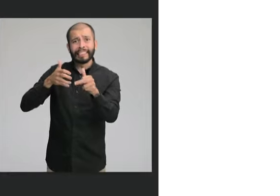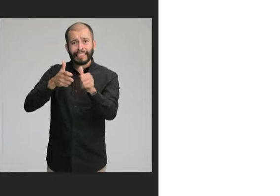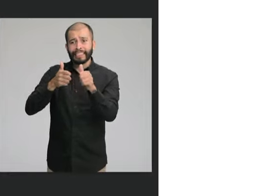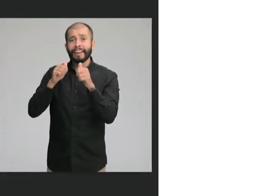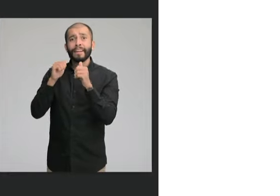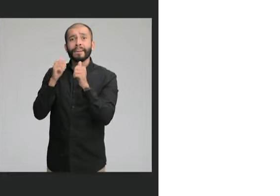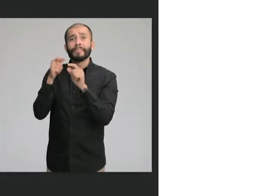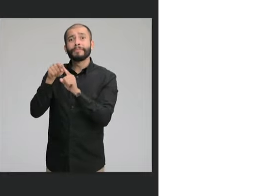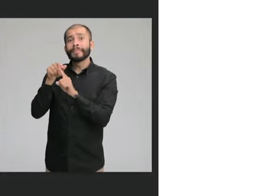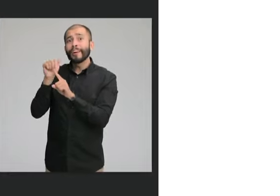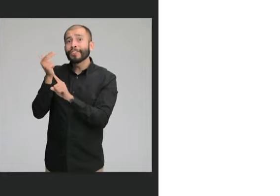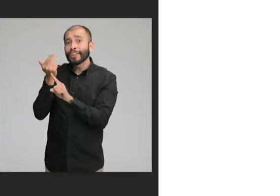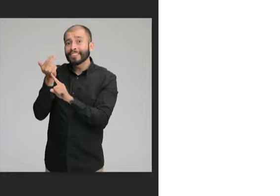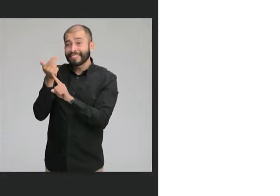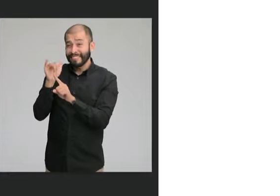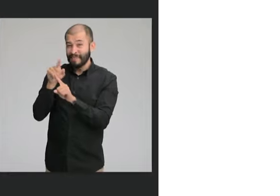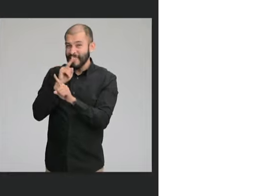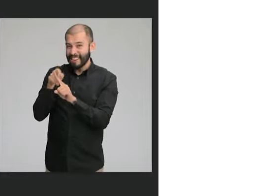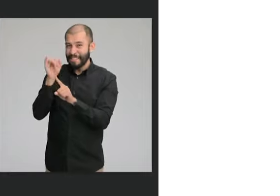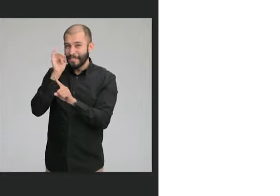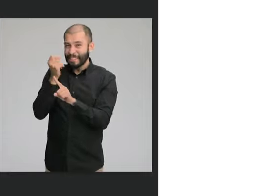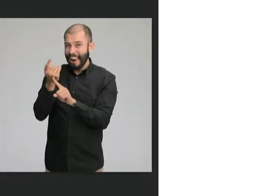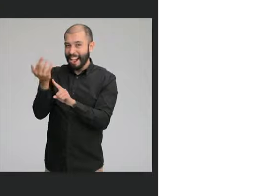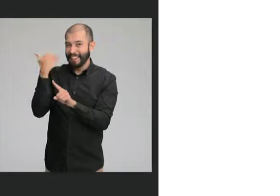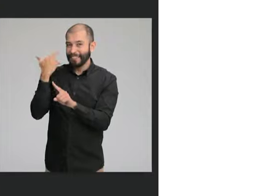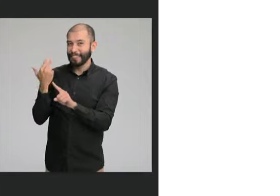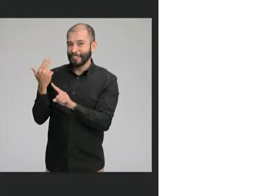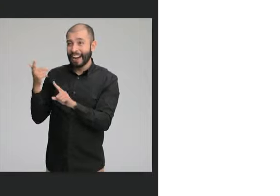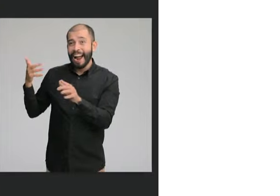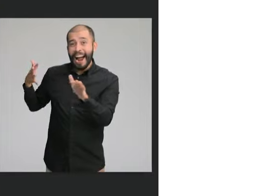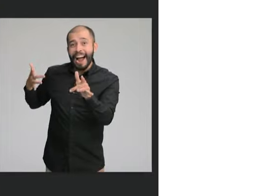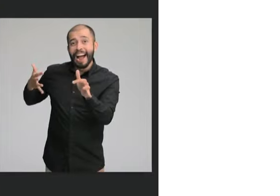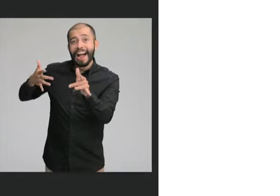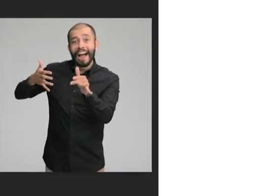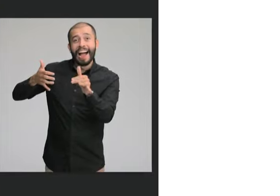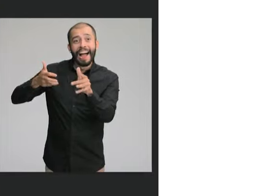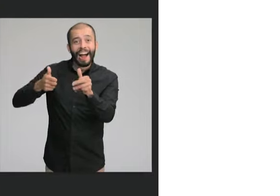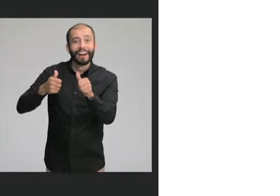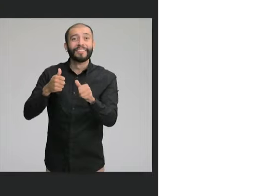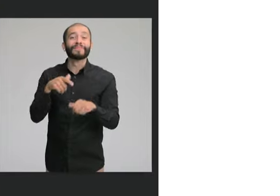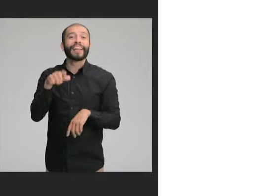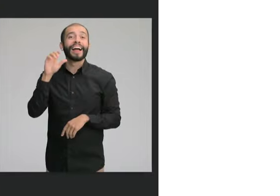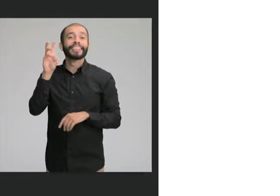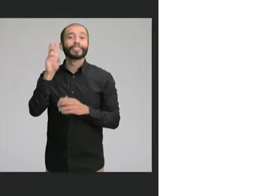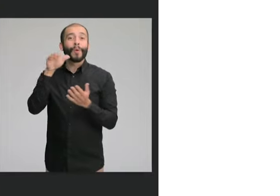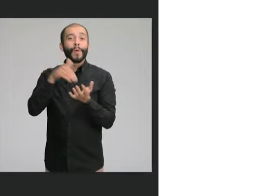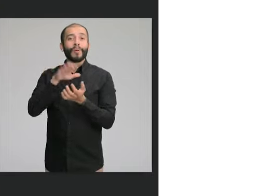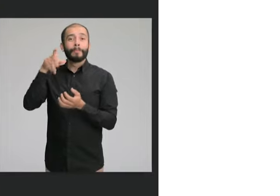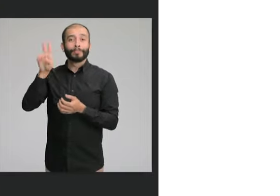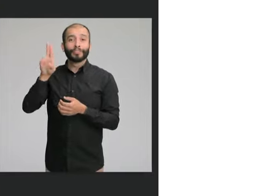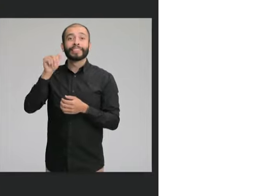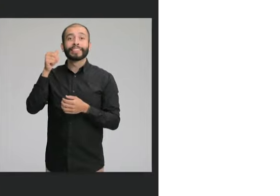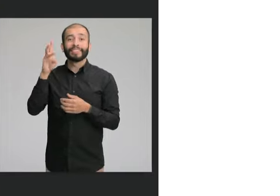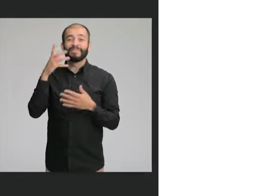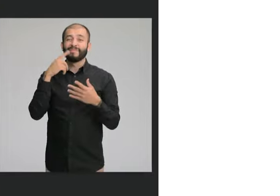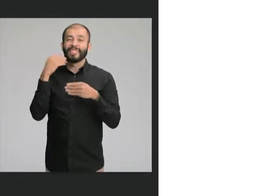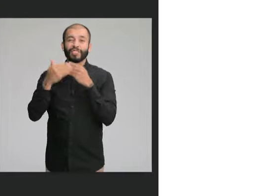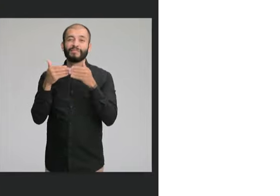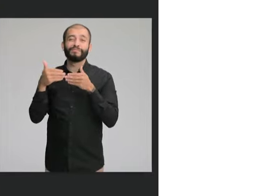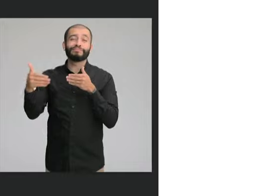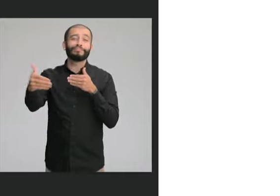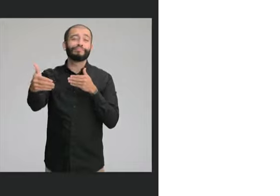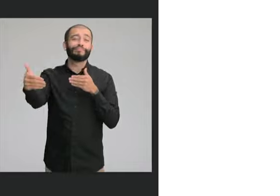A13, which we first introduced with iPhone 11 3 years ago. The new 6-core CPU of A16 is generations